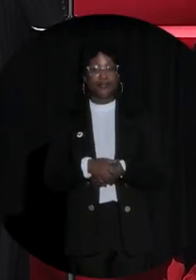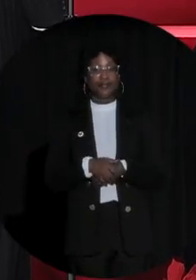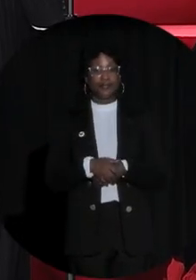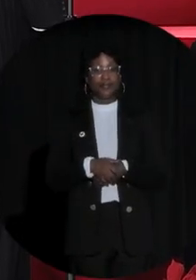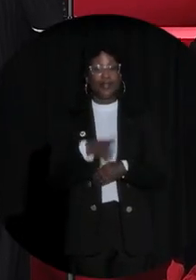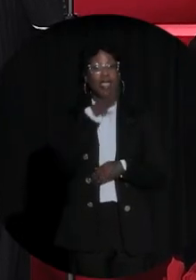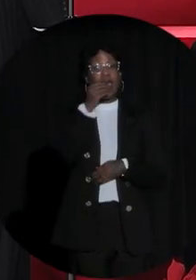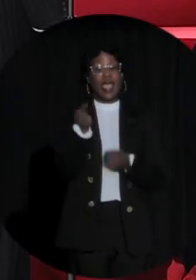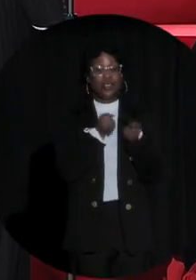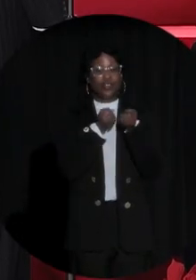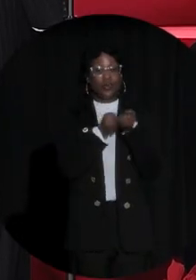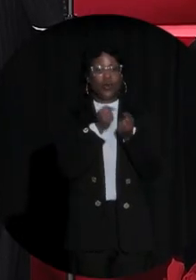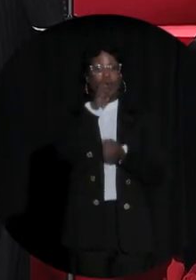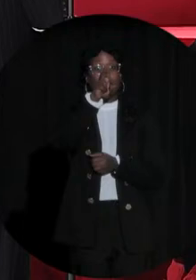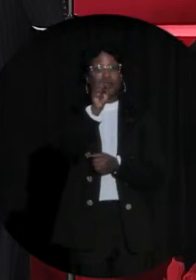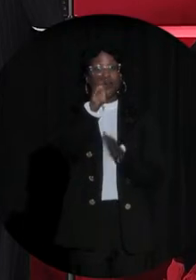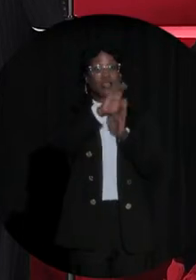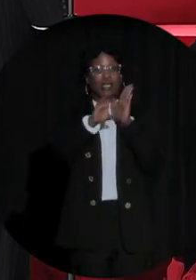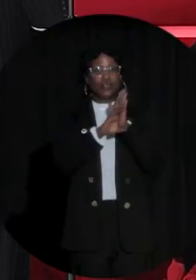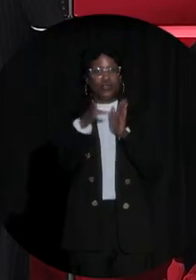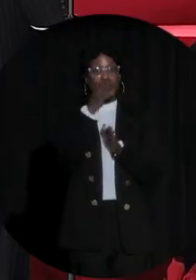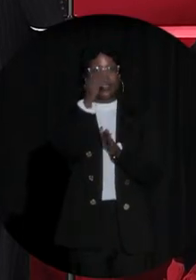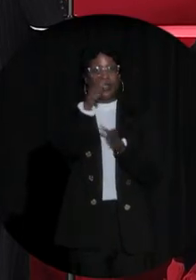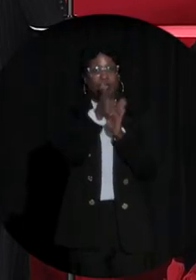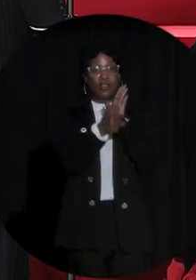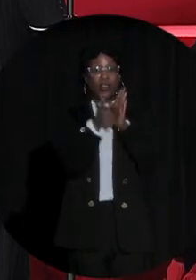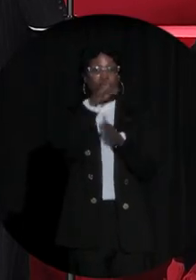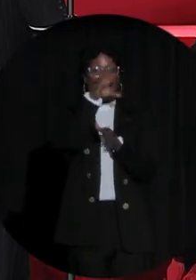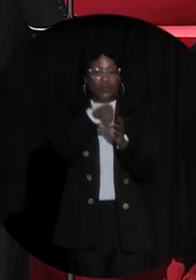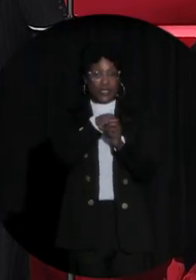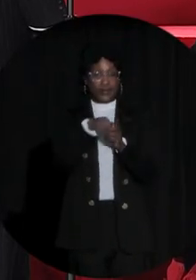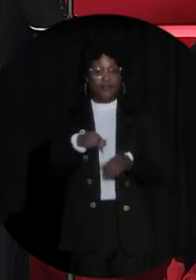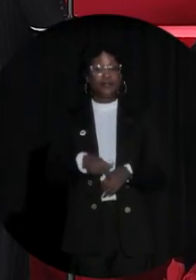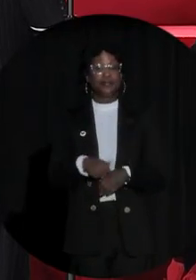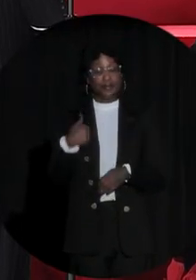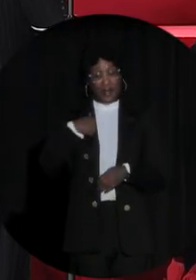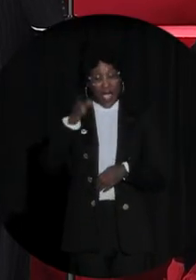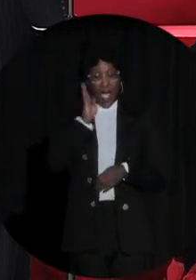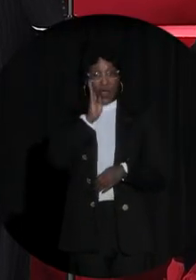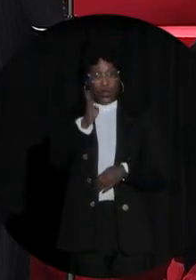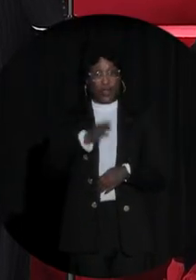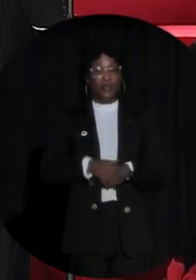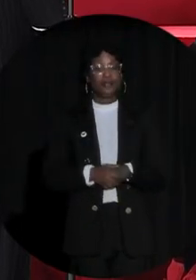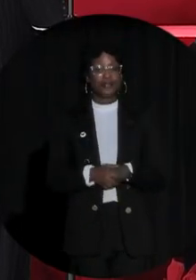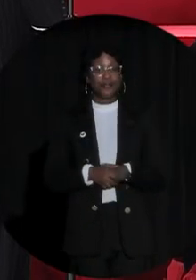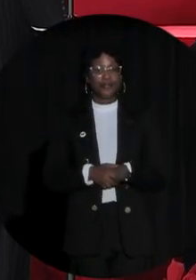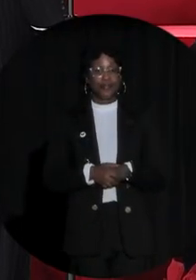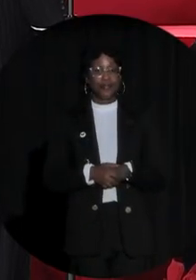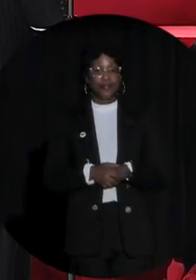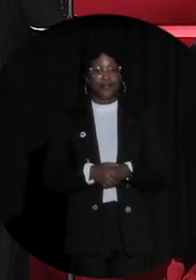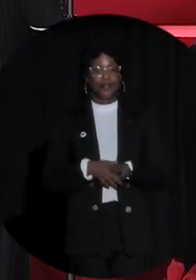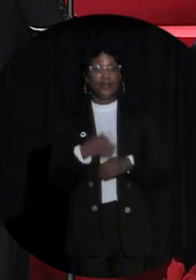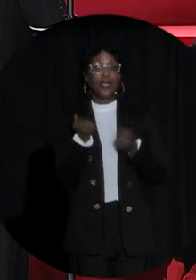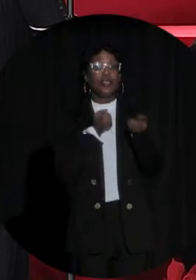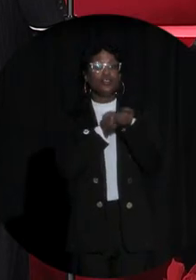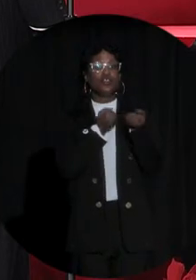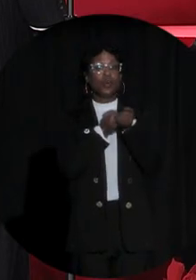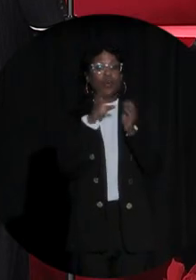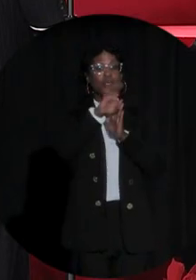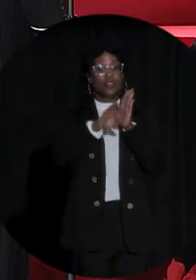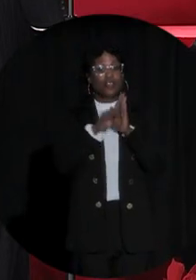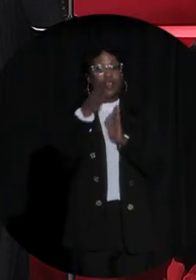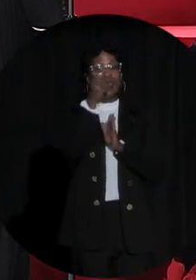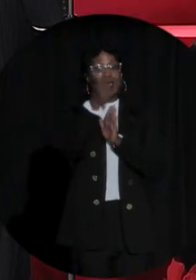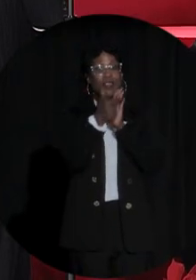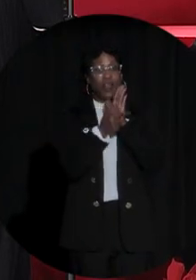laws thereof. And support the Constitution and laws thereof. And that I will. And that I will. Support the charter and laws of Prince George's County. Support